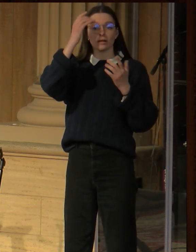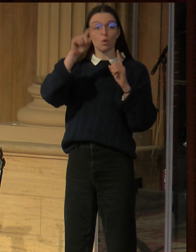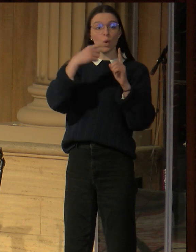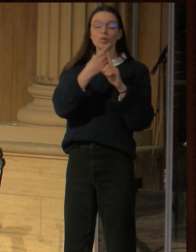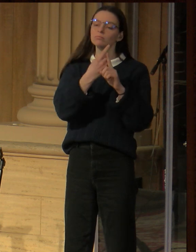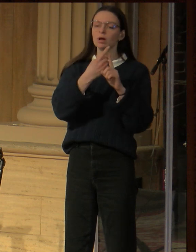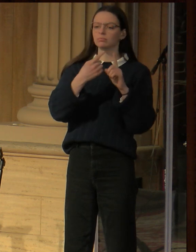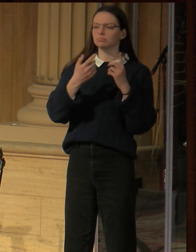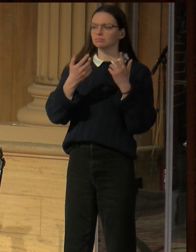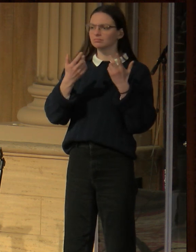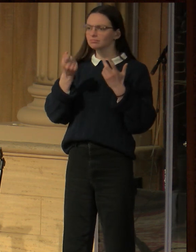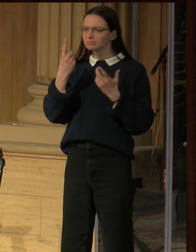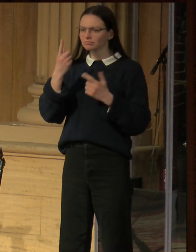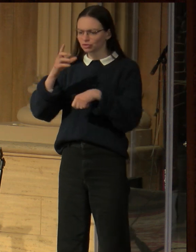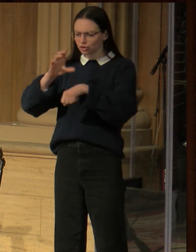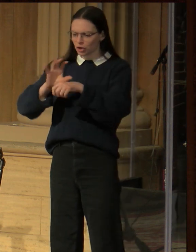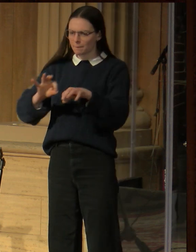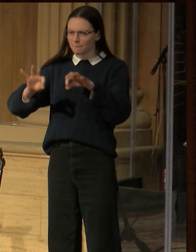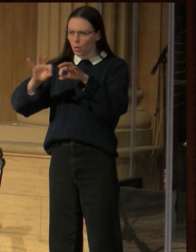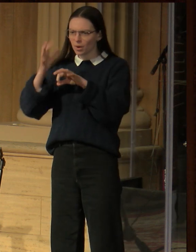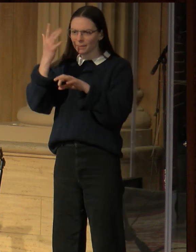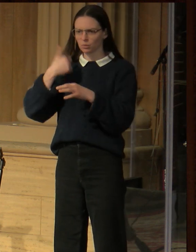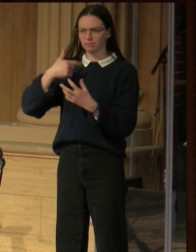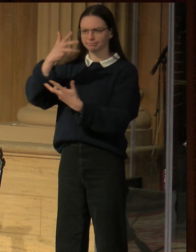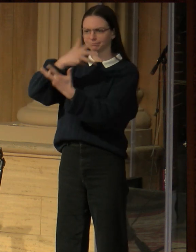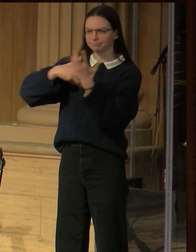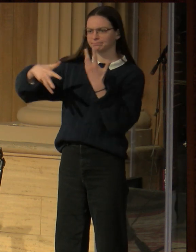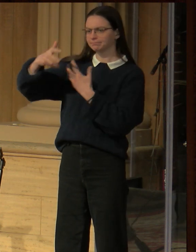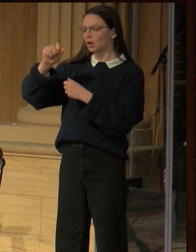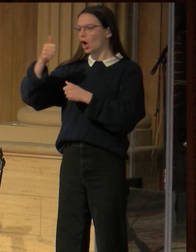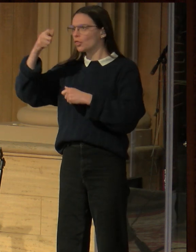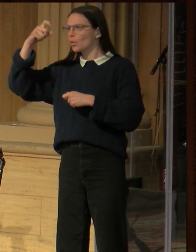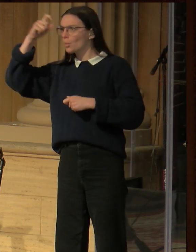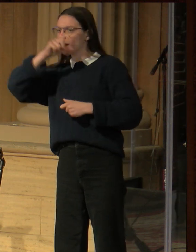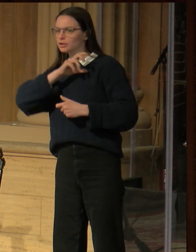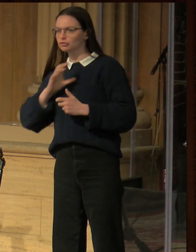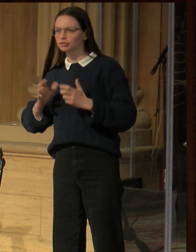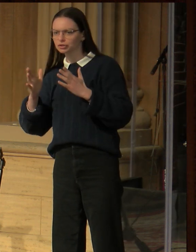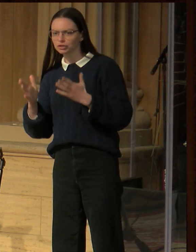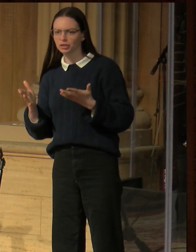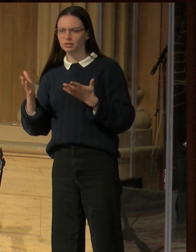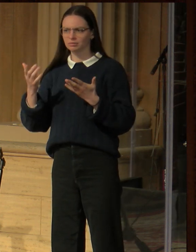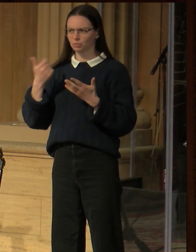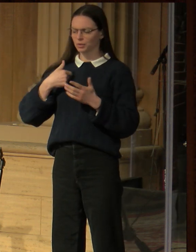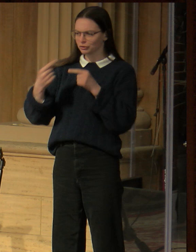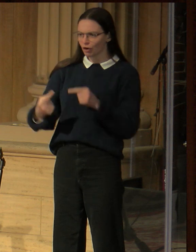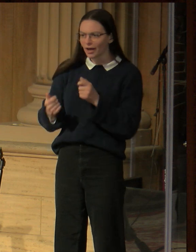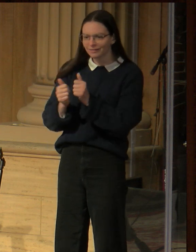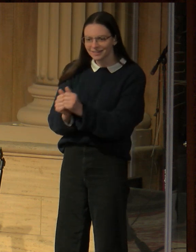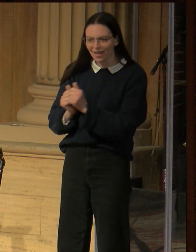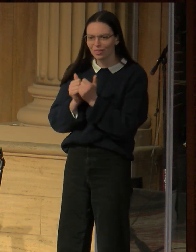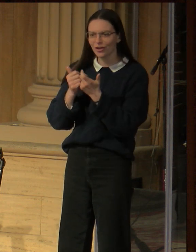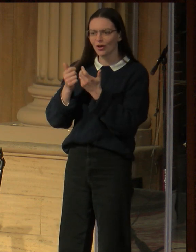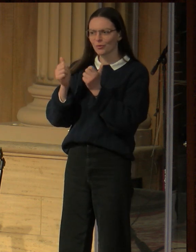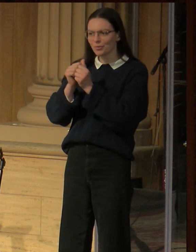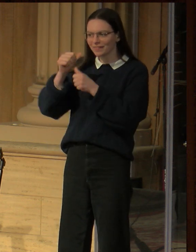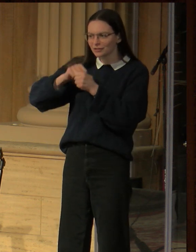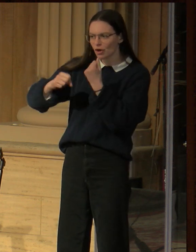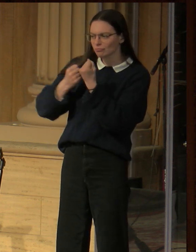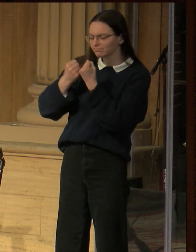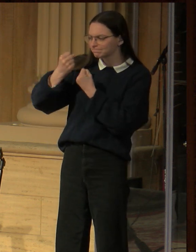others, so we can be around other wise Christians, so that we can struggle together, so that we can struggle with each